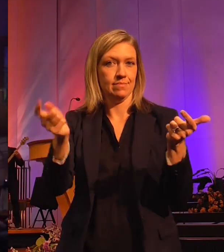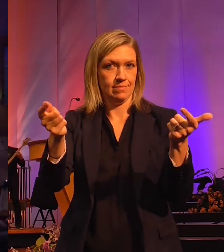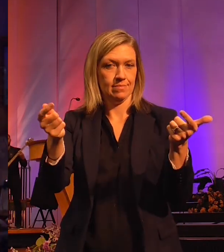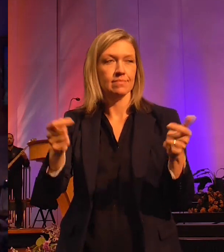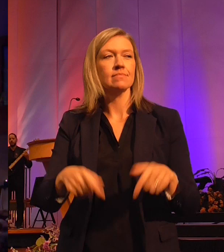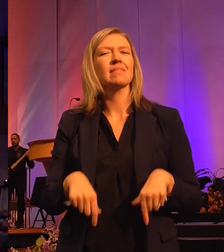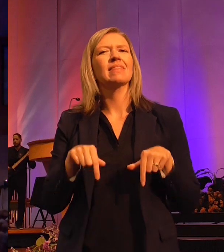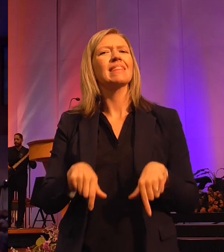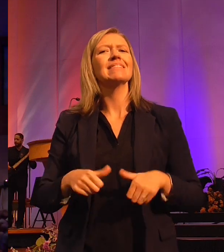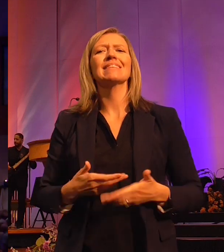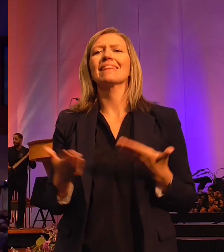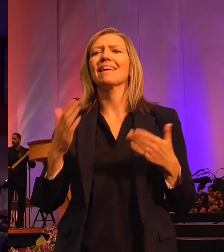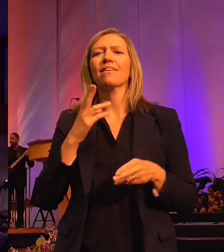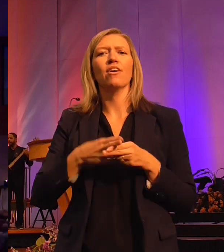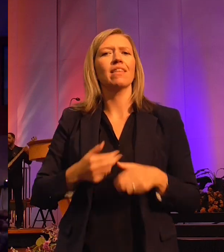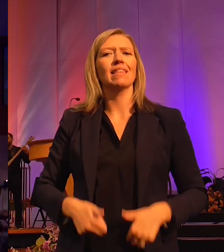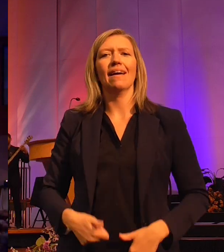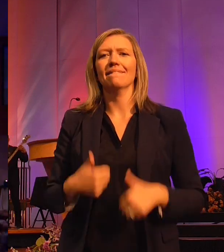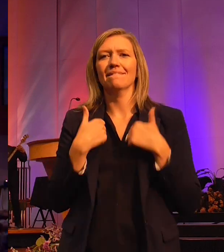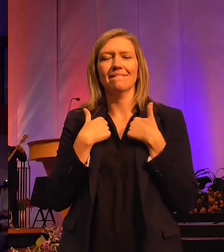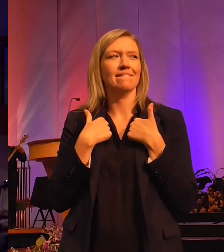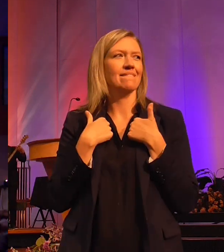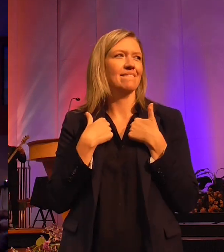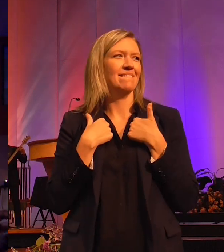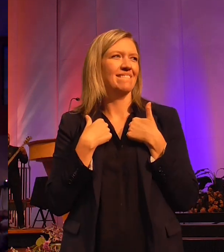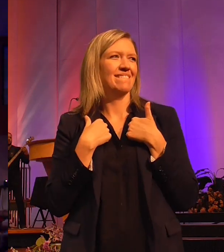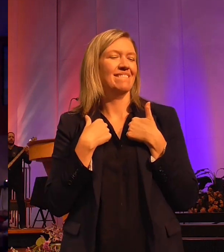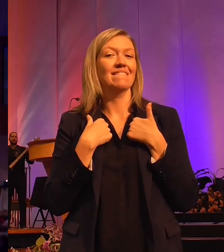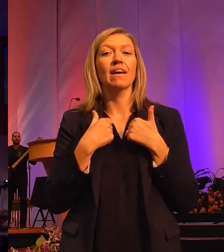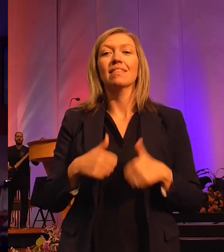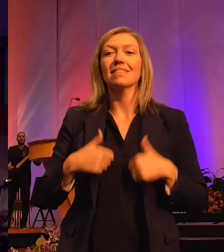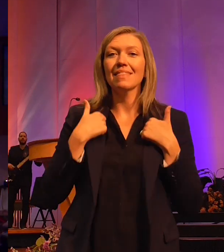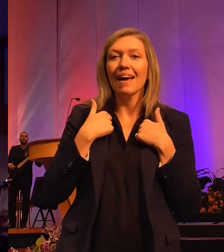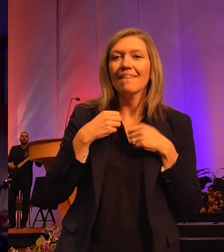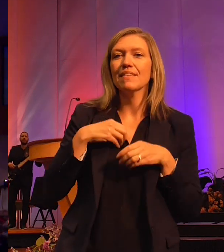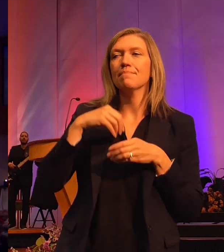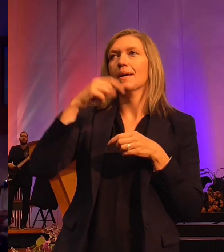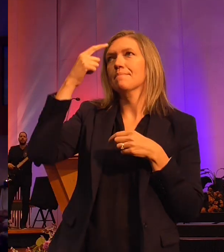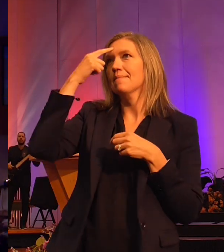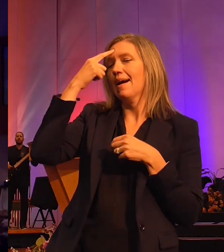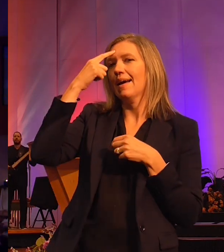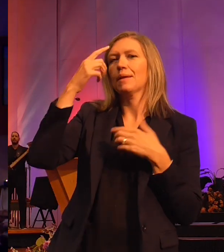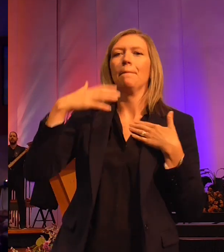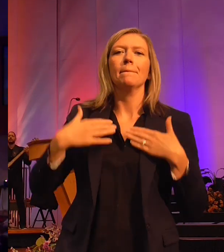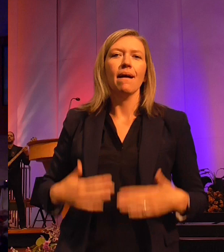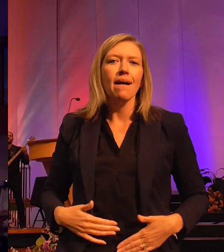It is this thing called life. Life is in my mind, body, and all that I do.